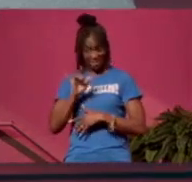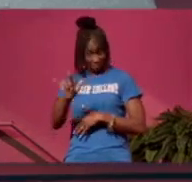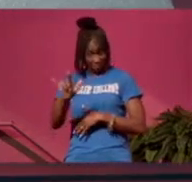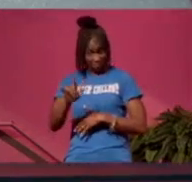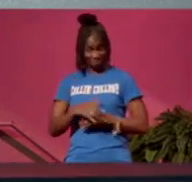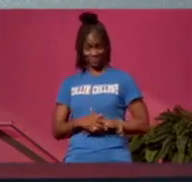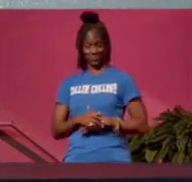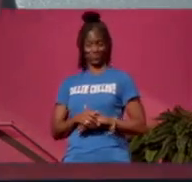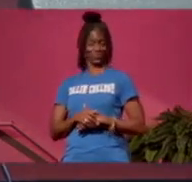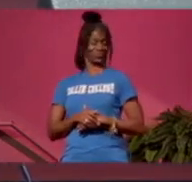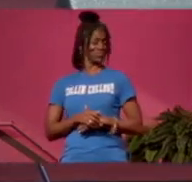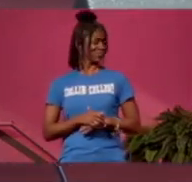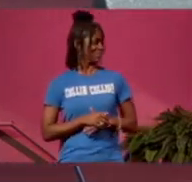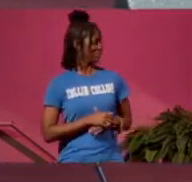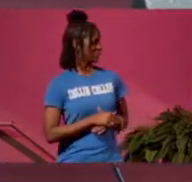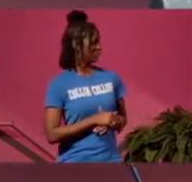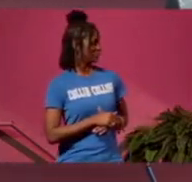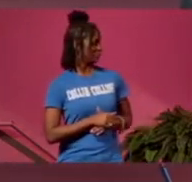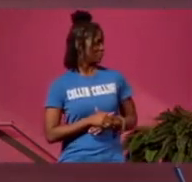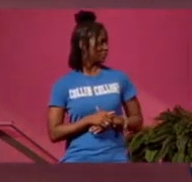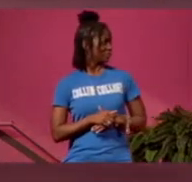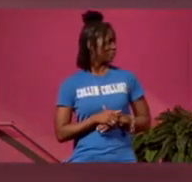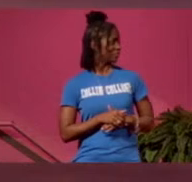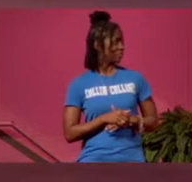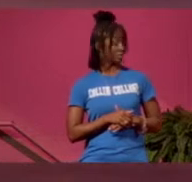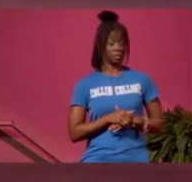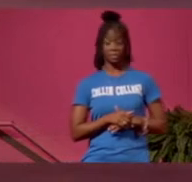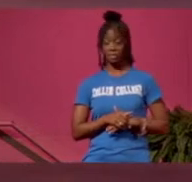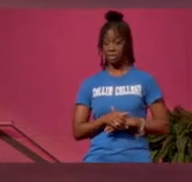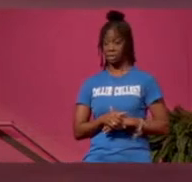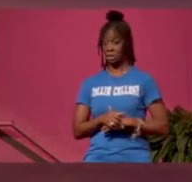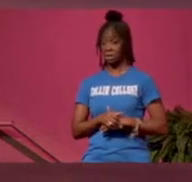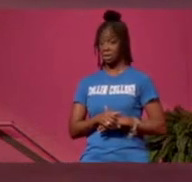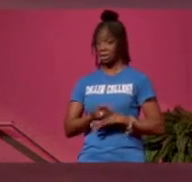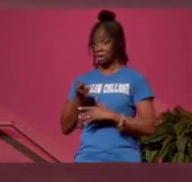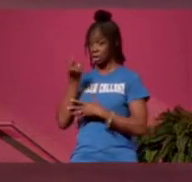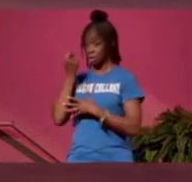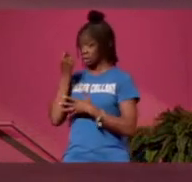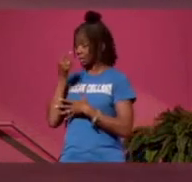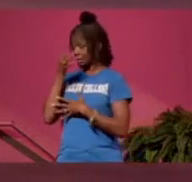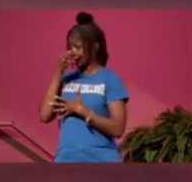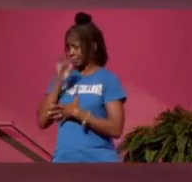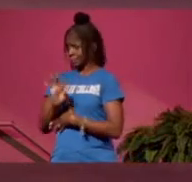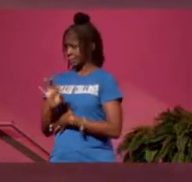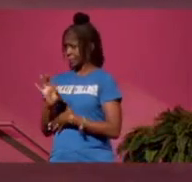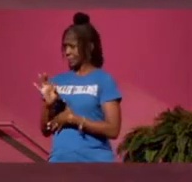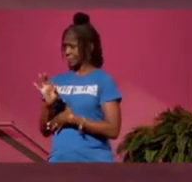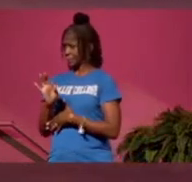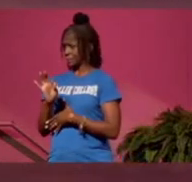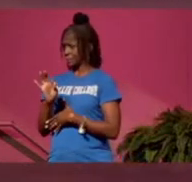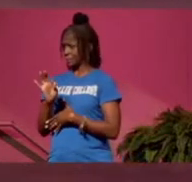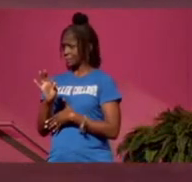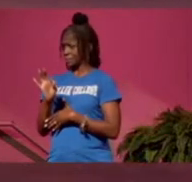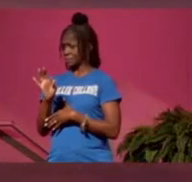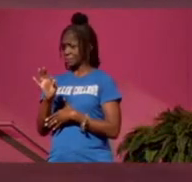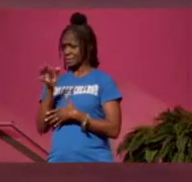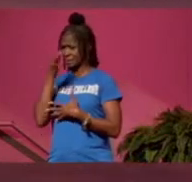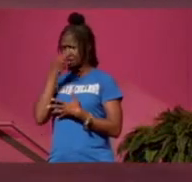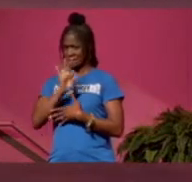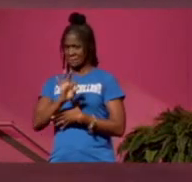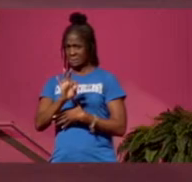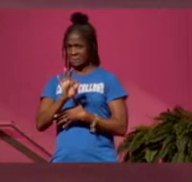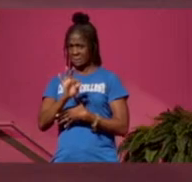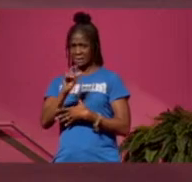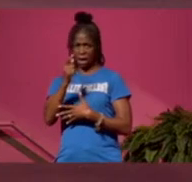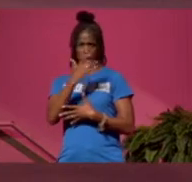And I know that's simple, I know that's not deep, but there is a depth of profundity to just that simple word. That's really the word of grace